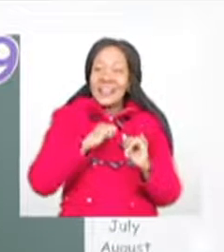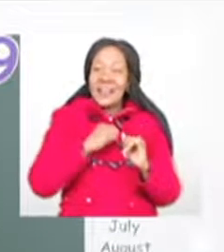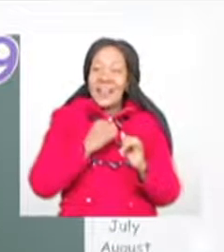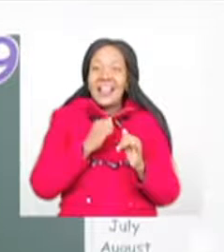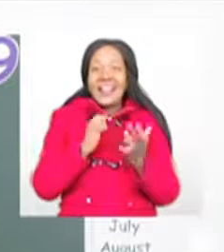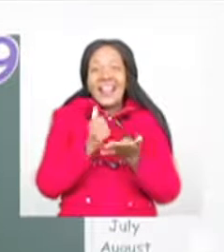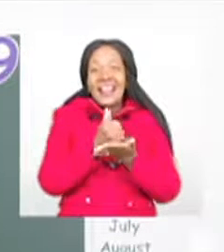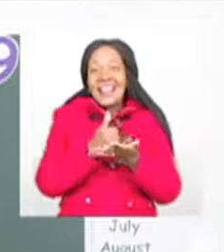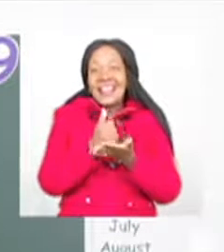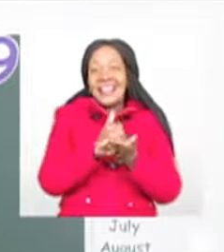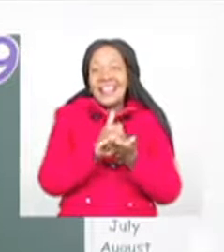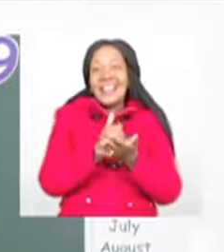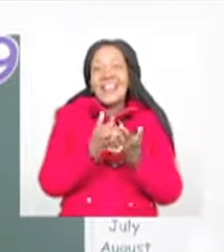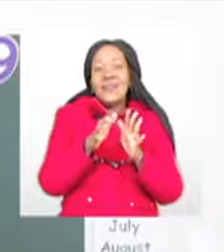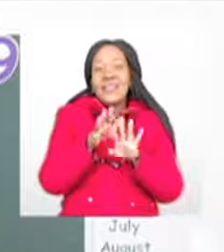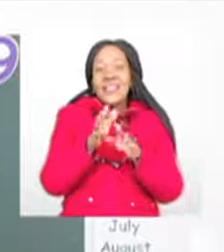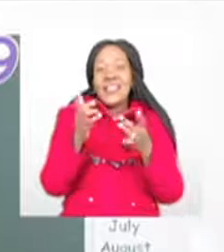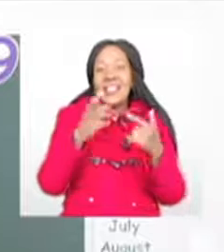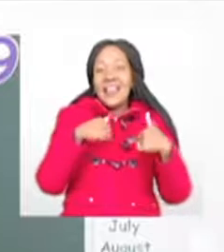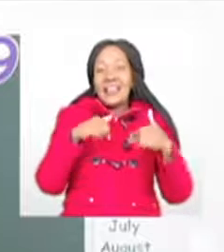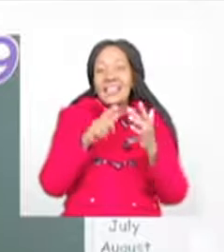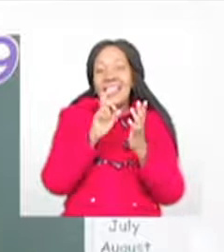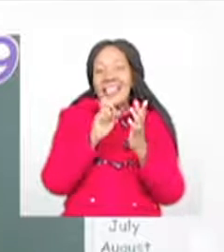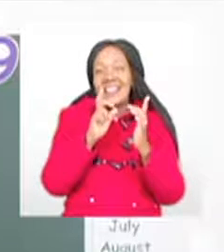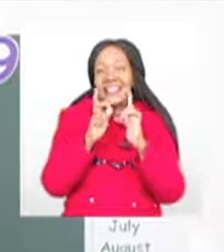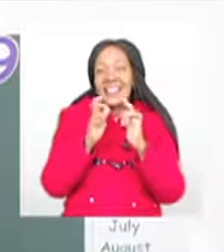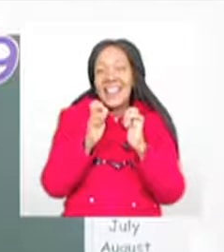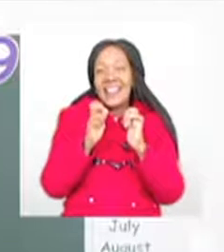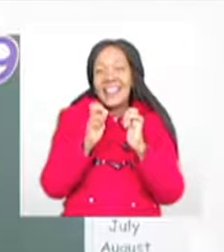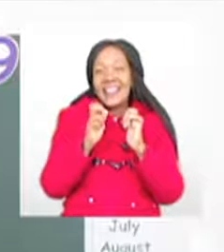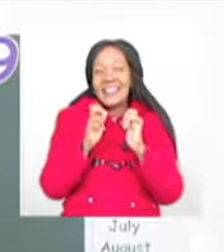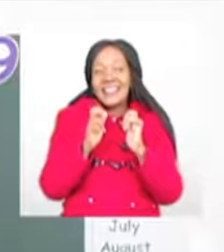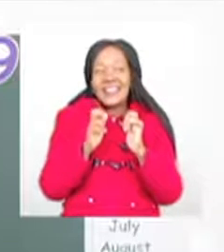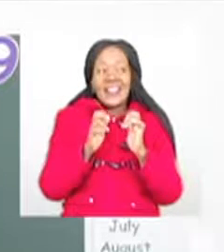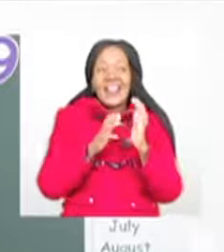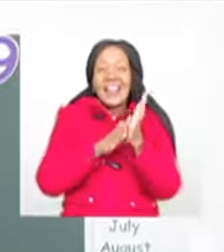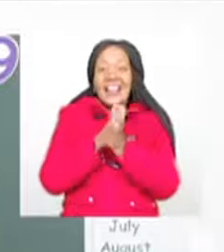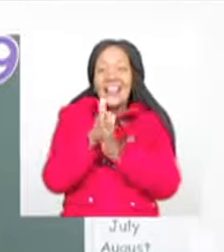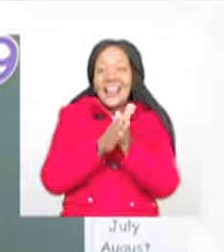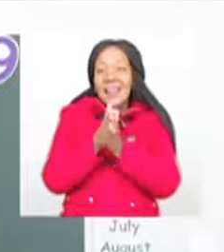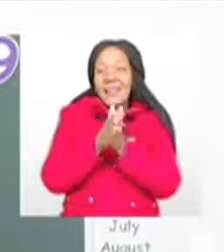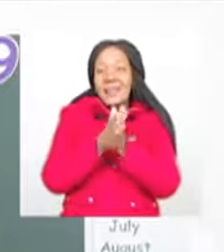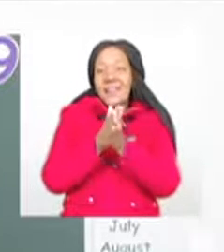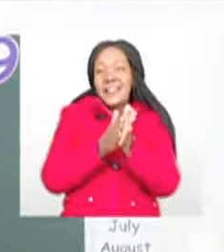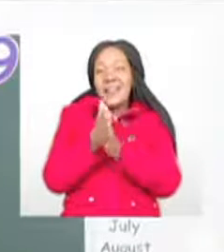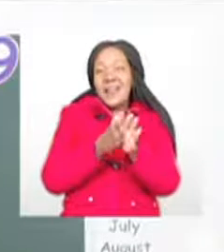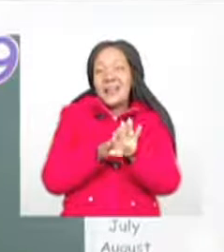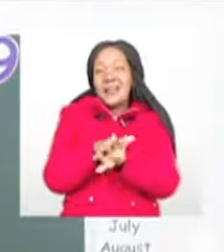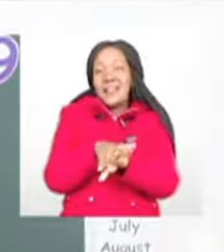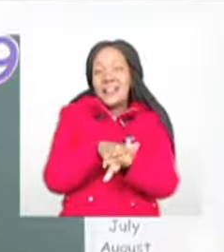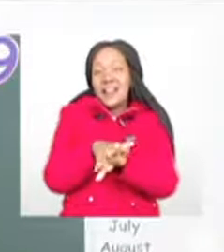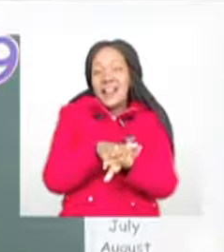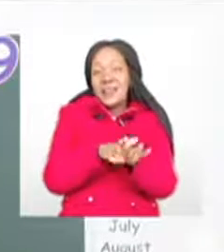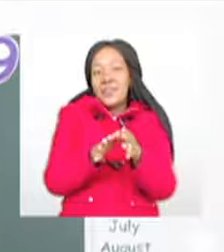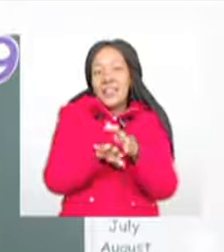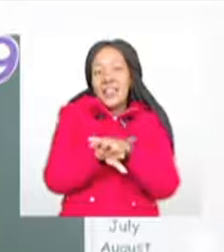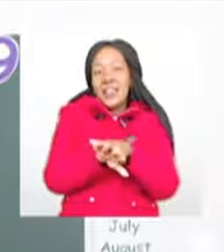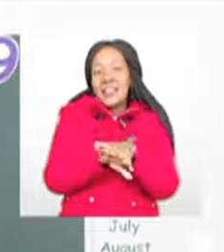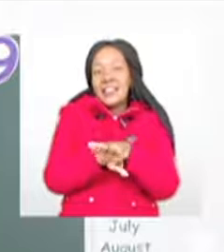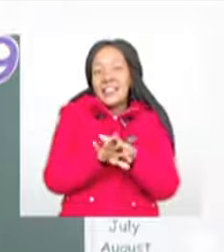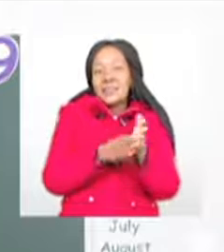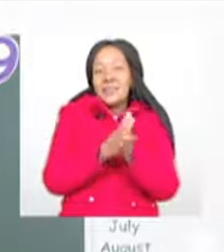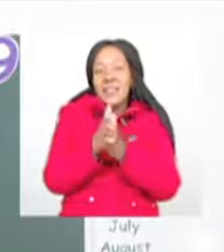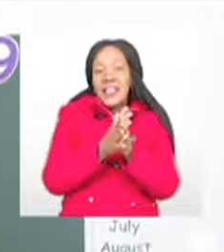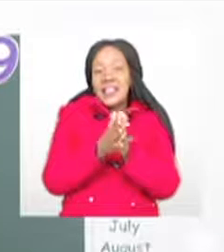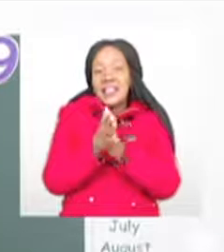and mine are clean. We have sanitized. Rub, rub, rub your